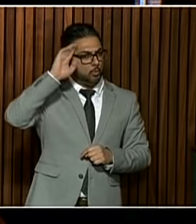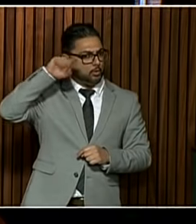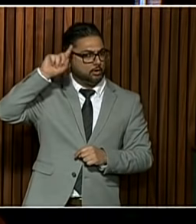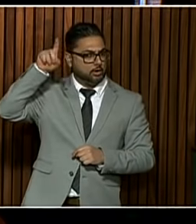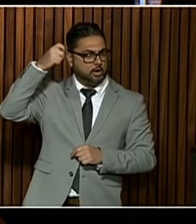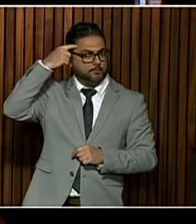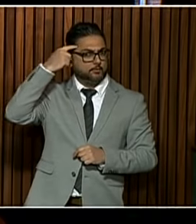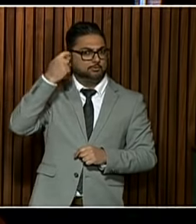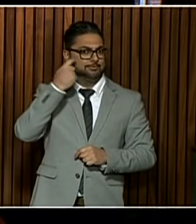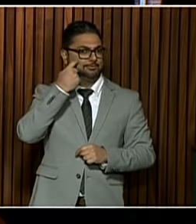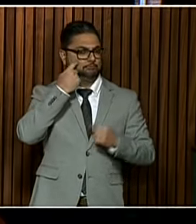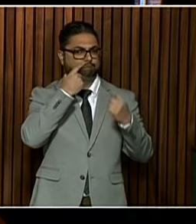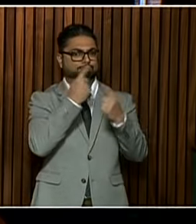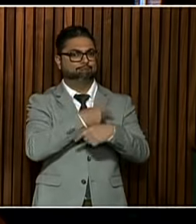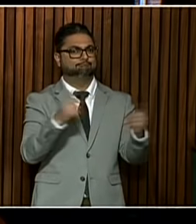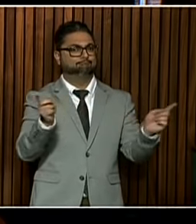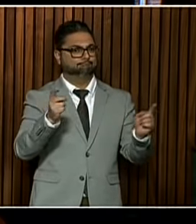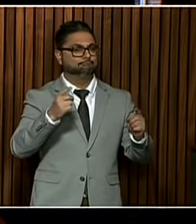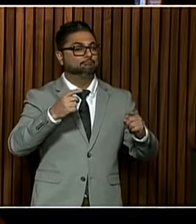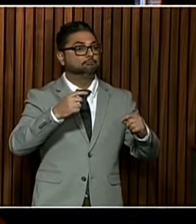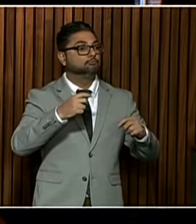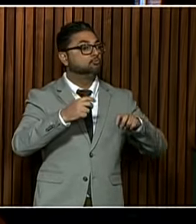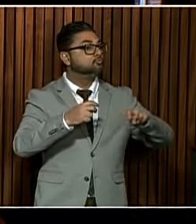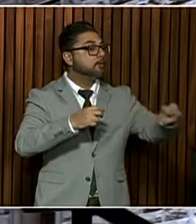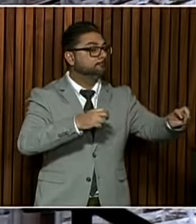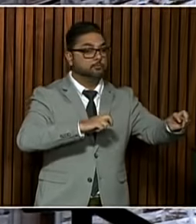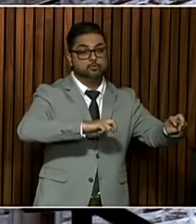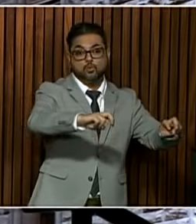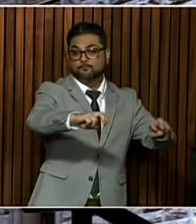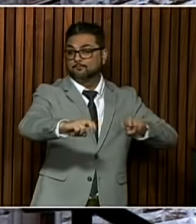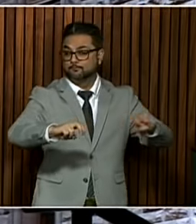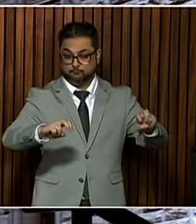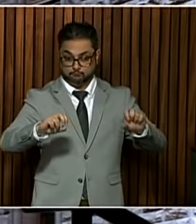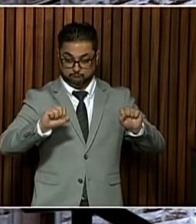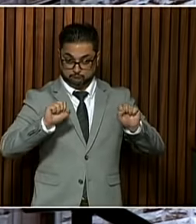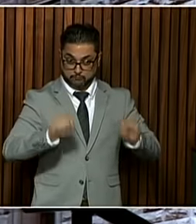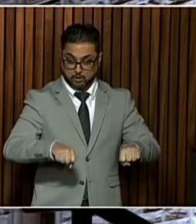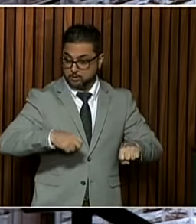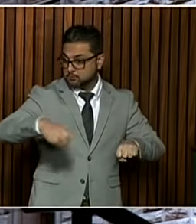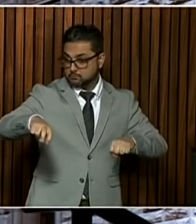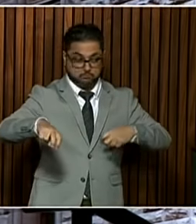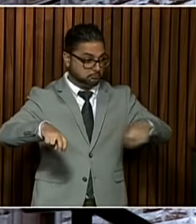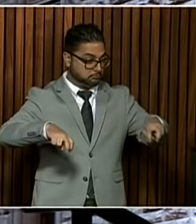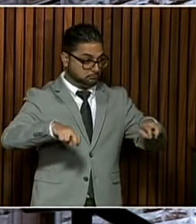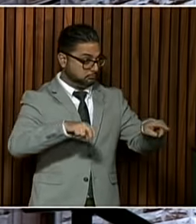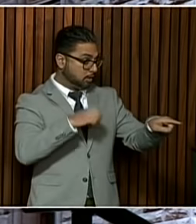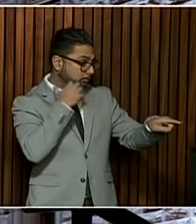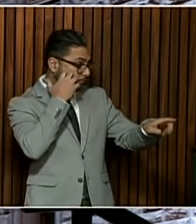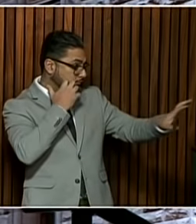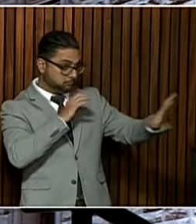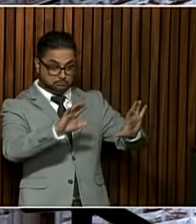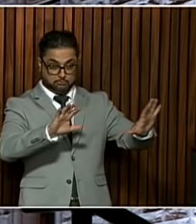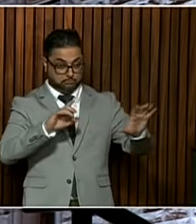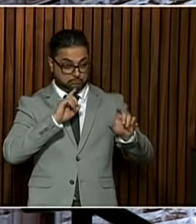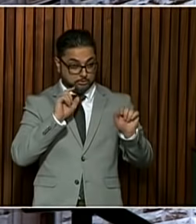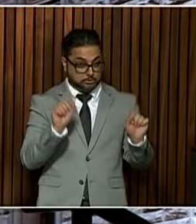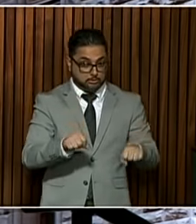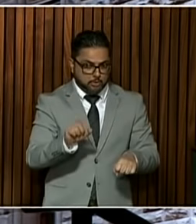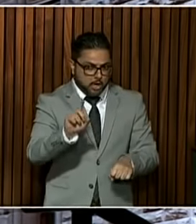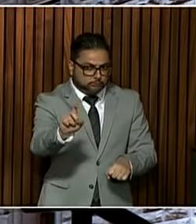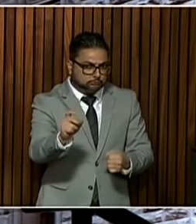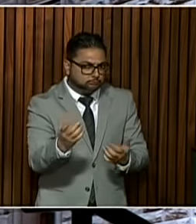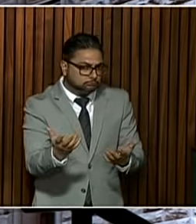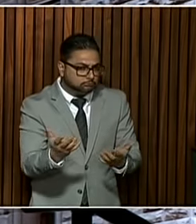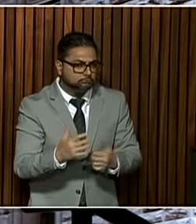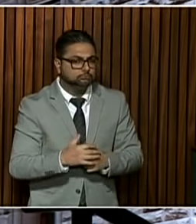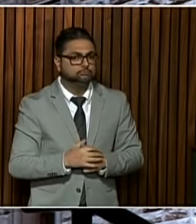province? Oh, thank you. And to my knowledge, that we haven't heard others talk about that current load.